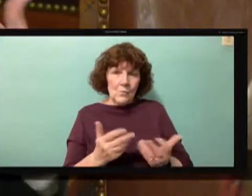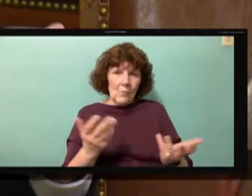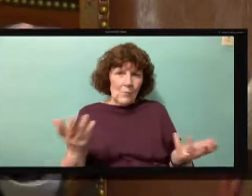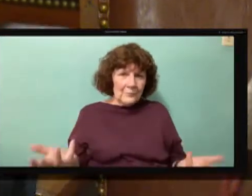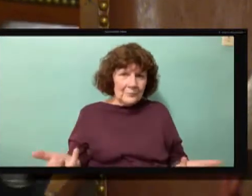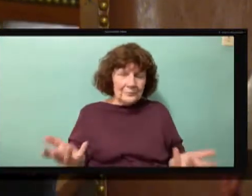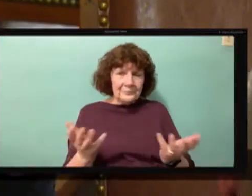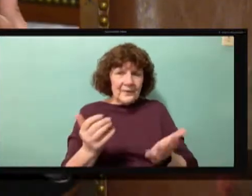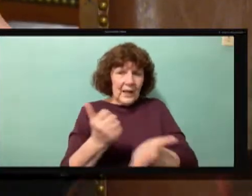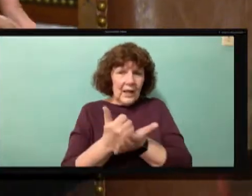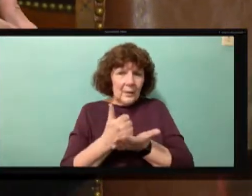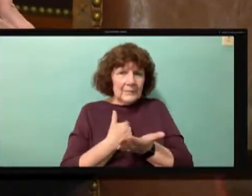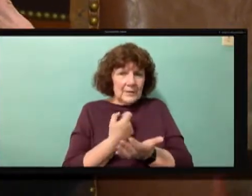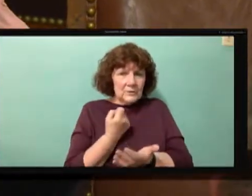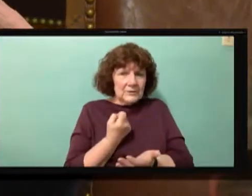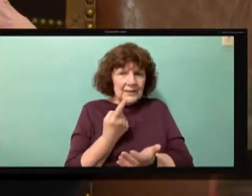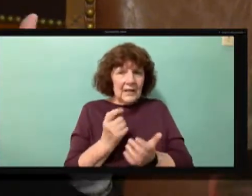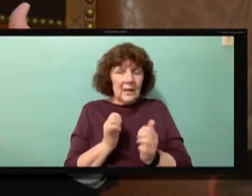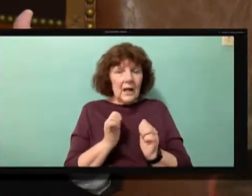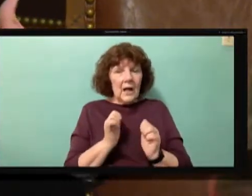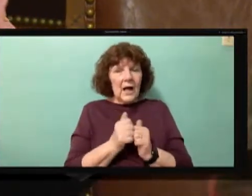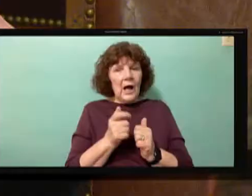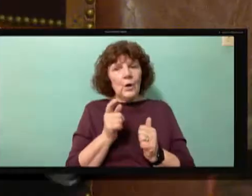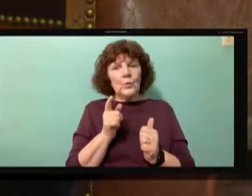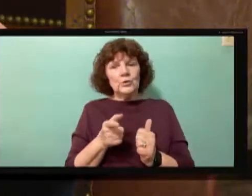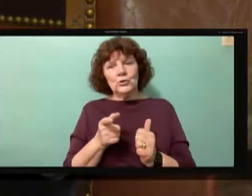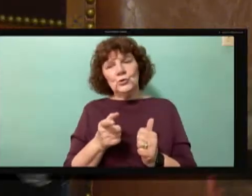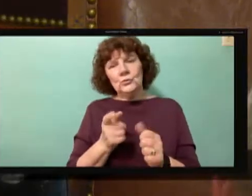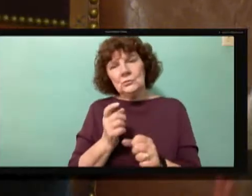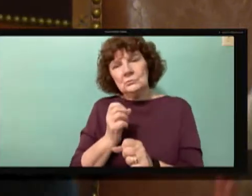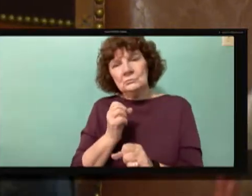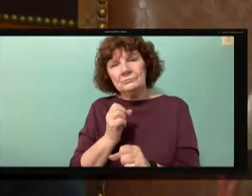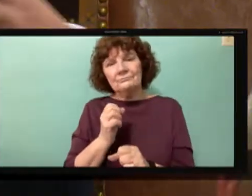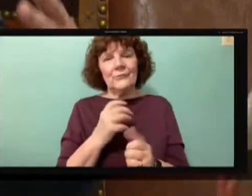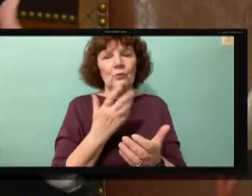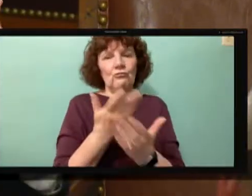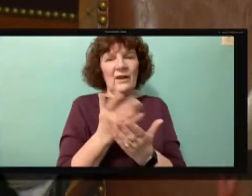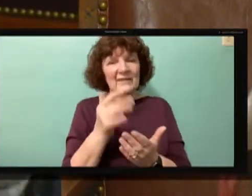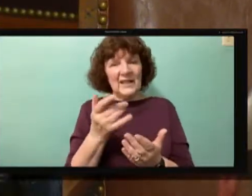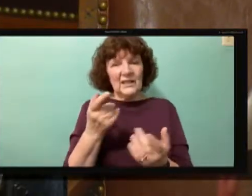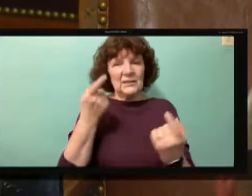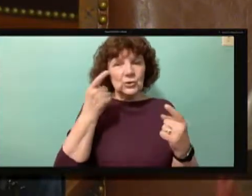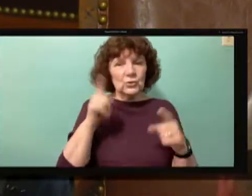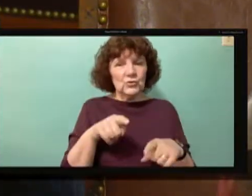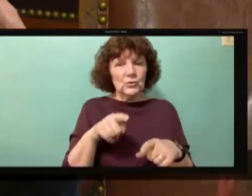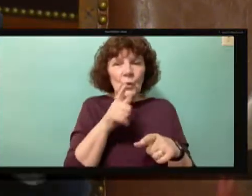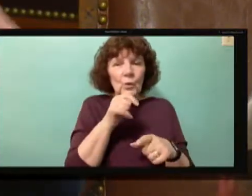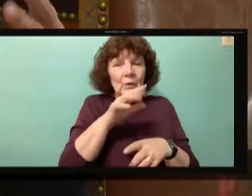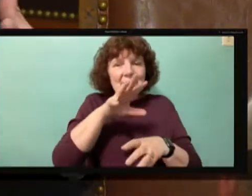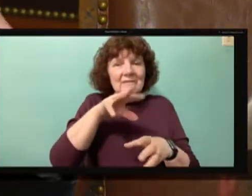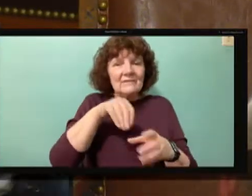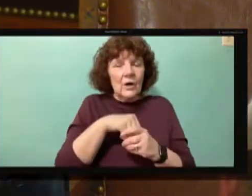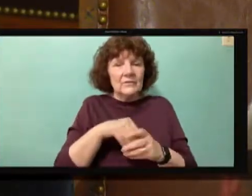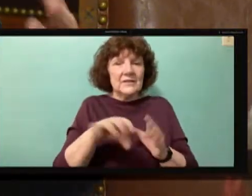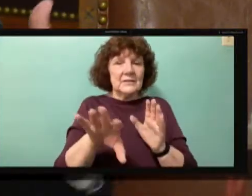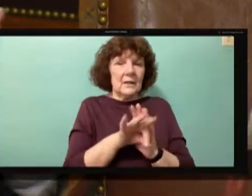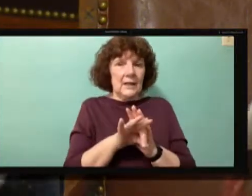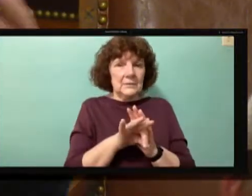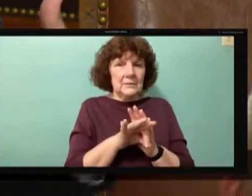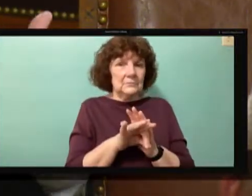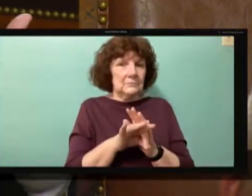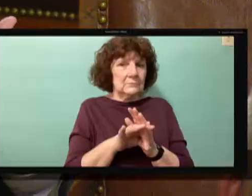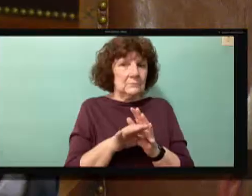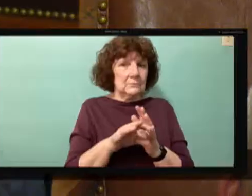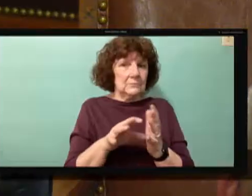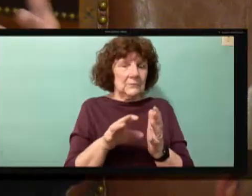help me understand how you would come to that conclusion. I mean, and who all is involved in selecting? Is there a committee that